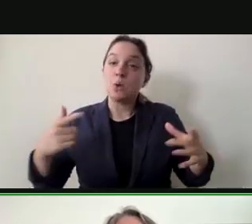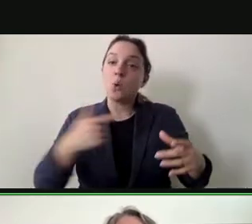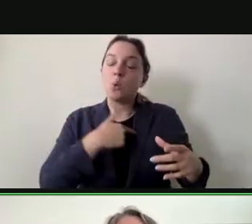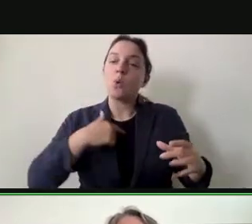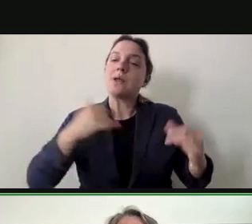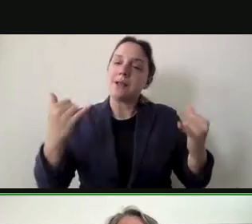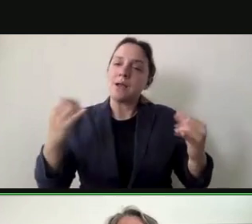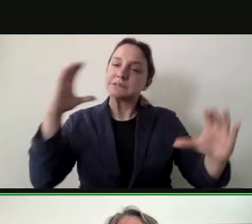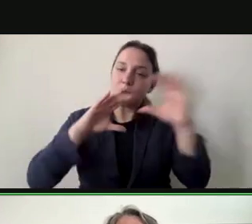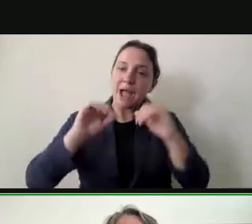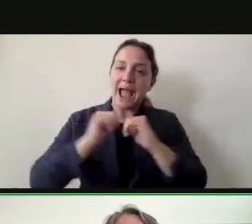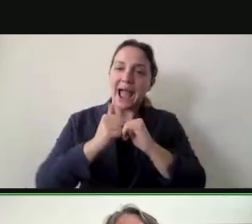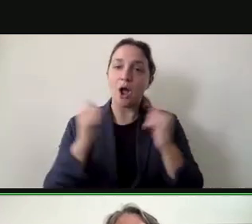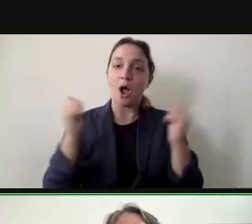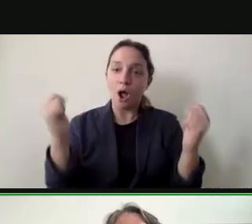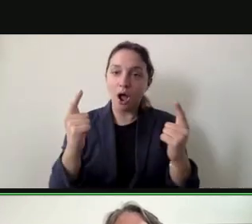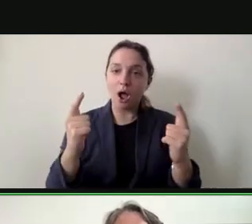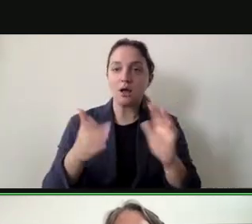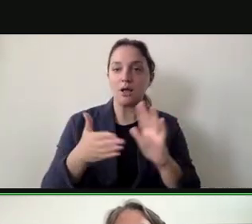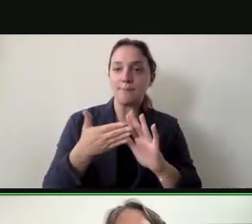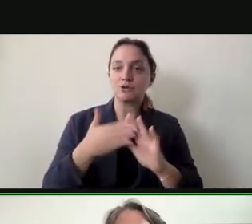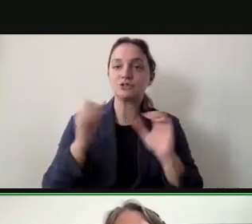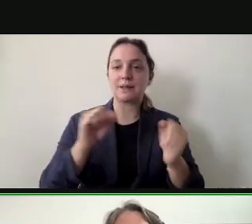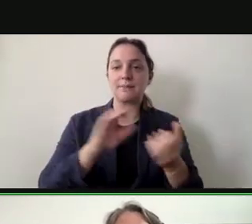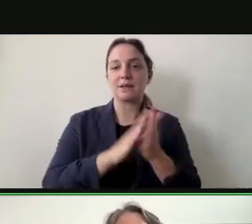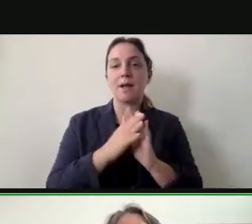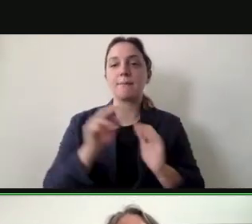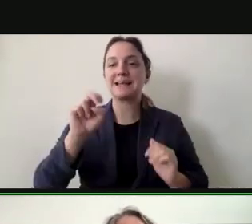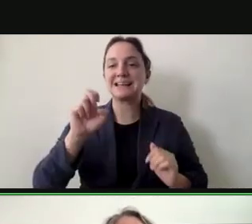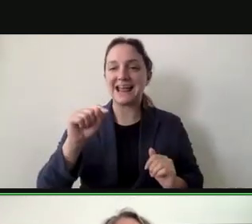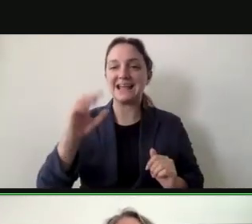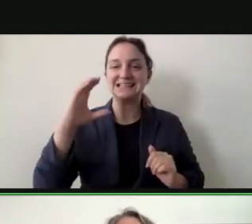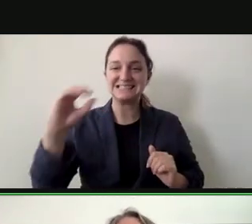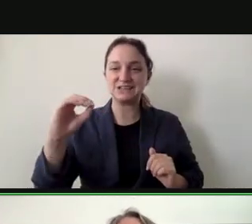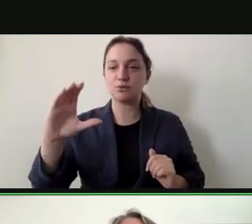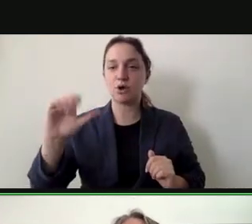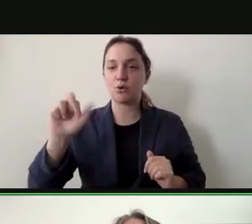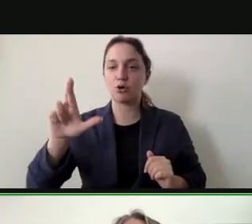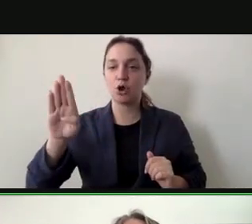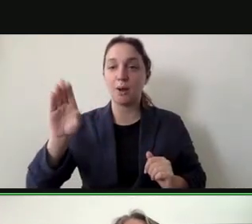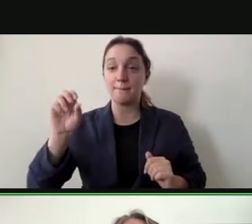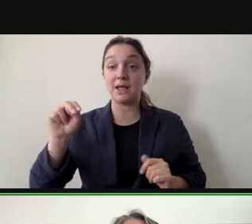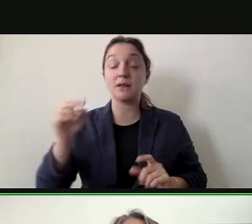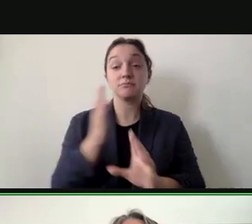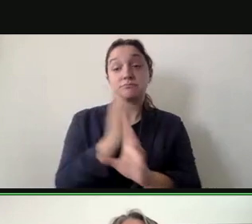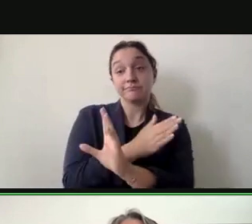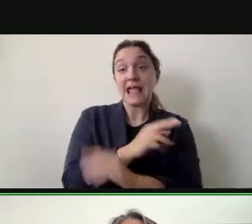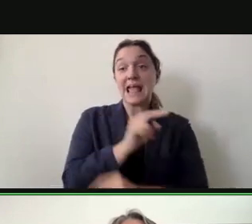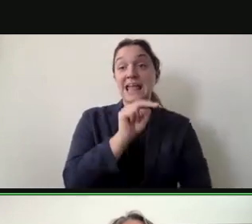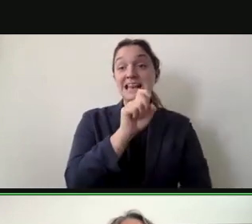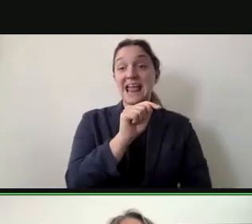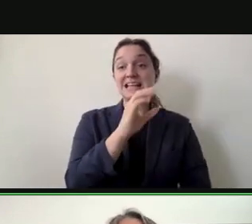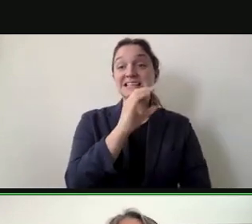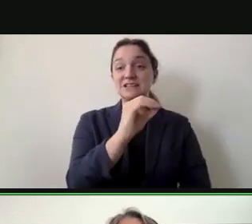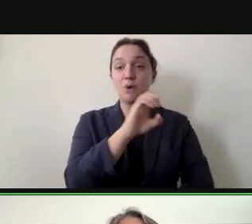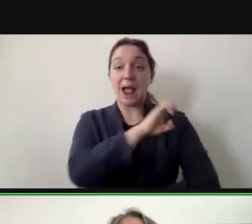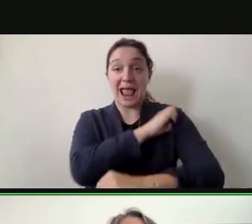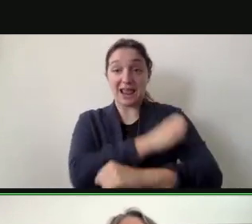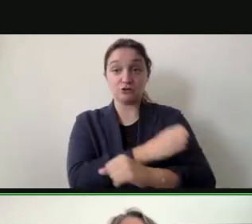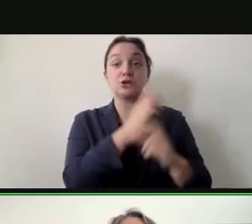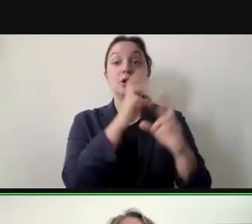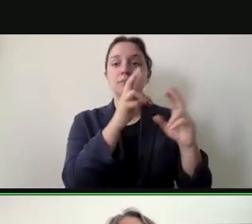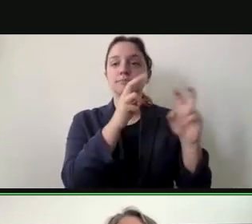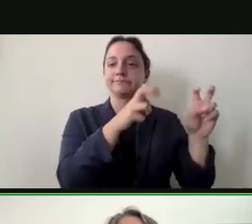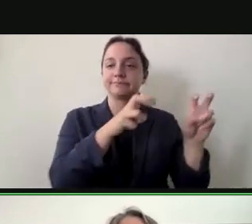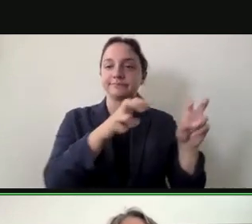our operations on our campus net zero carbon. So we're going from net zero energy on a building by building basis to looking at how